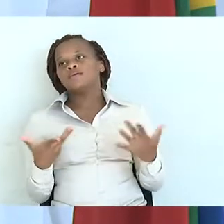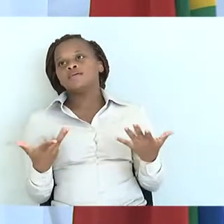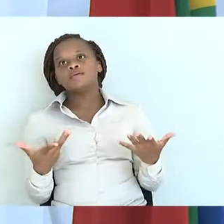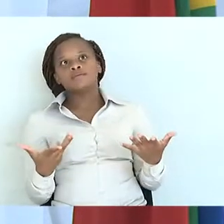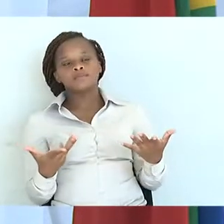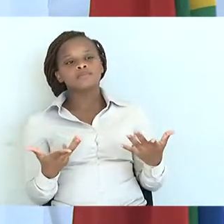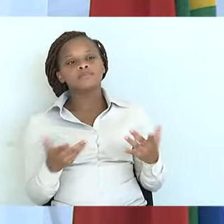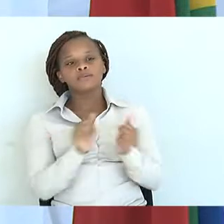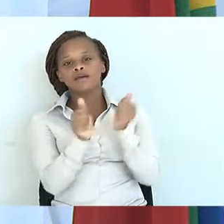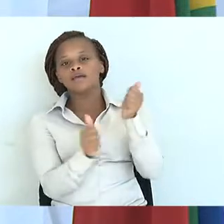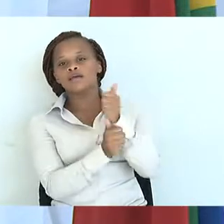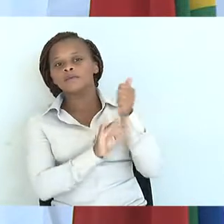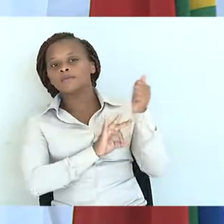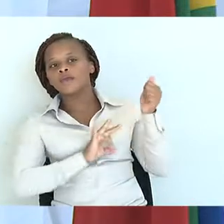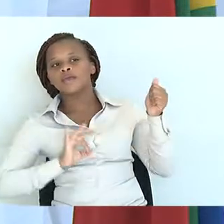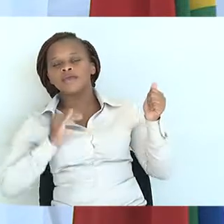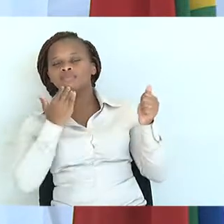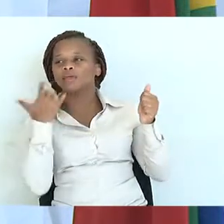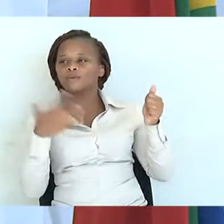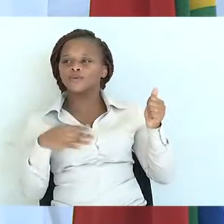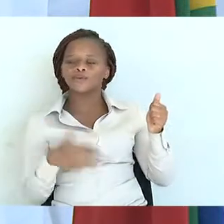Deputy Mayor, thank you very much.